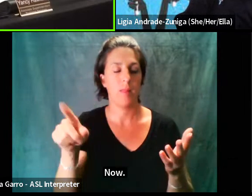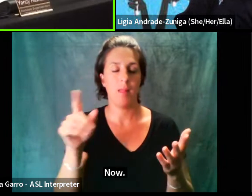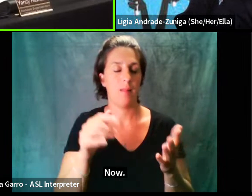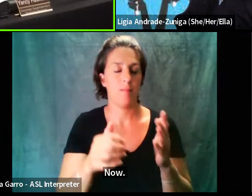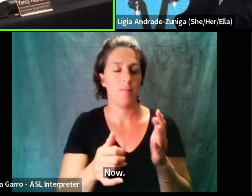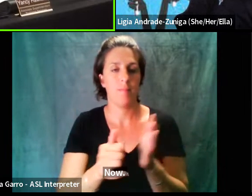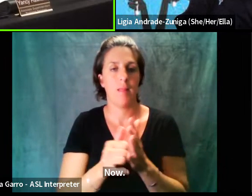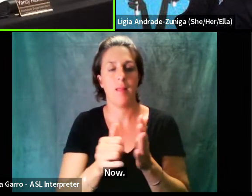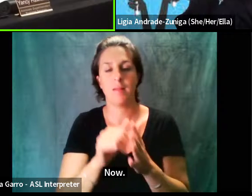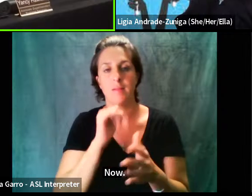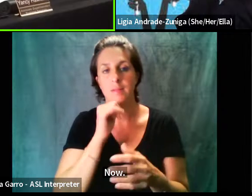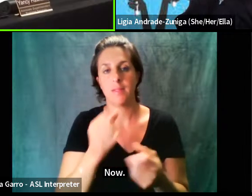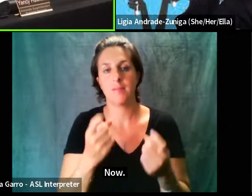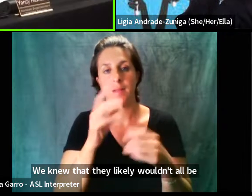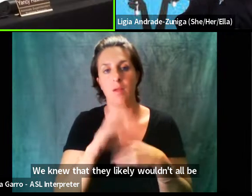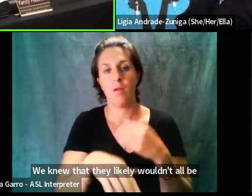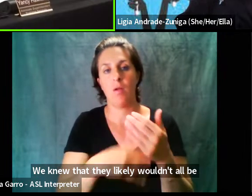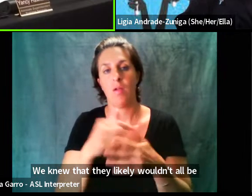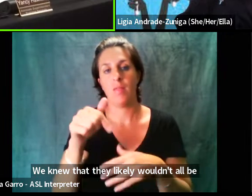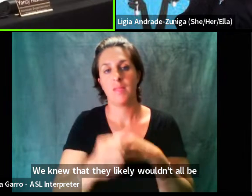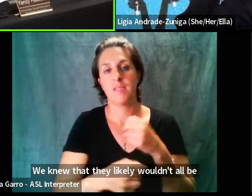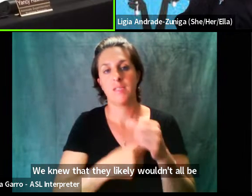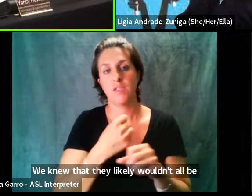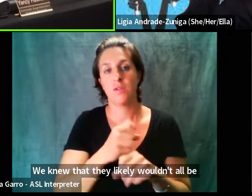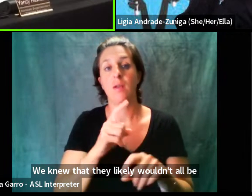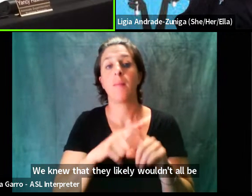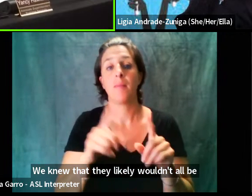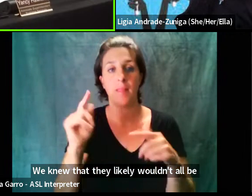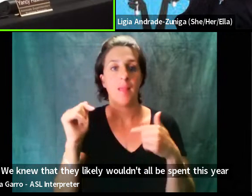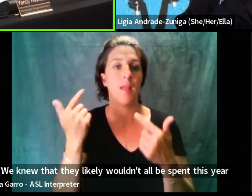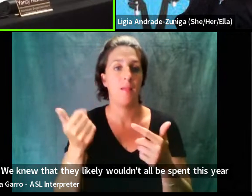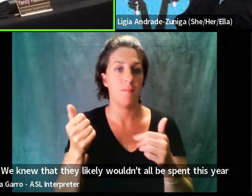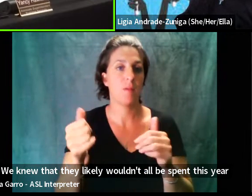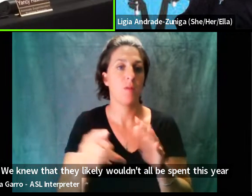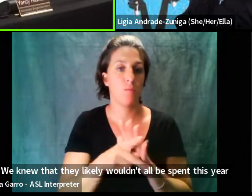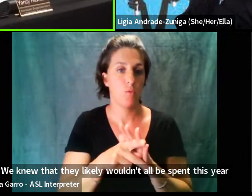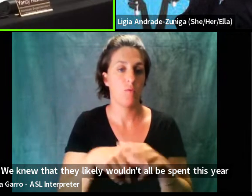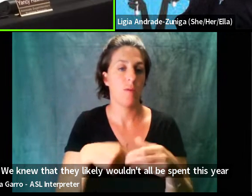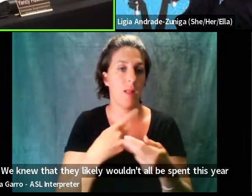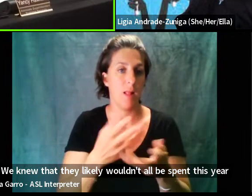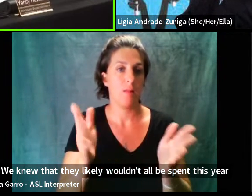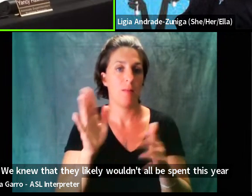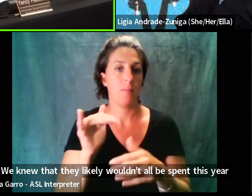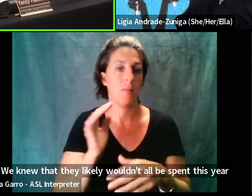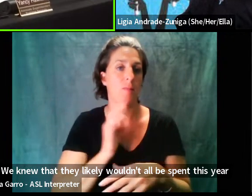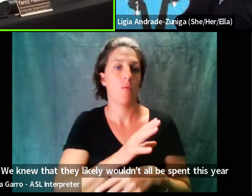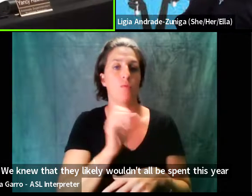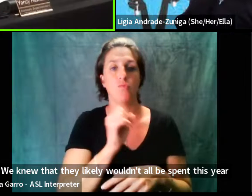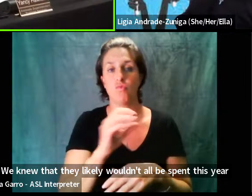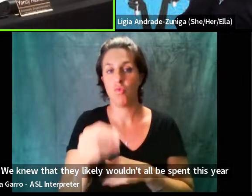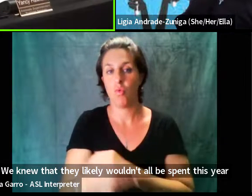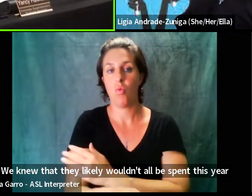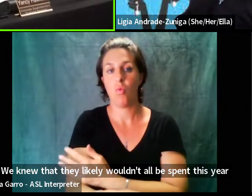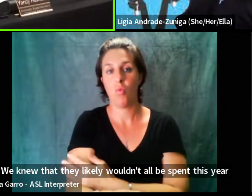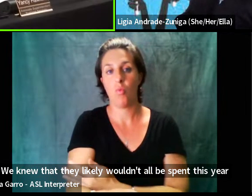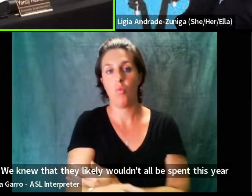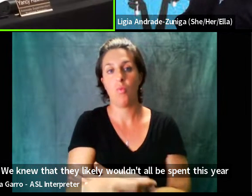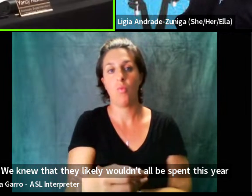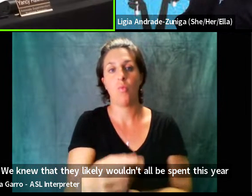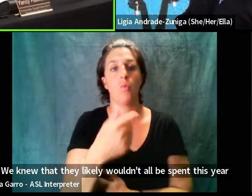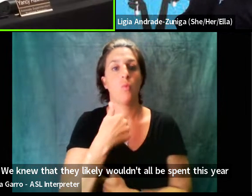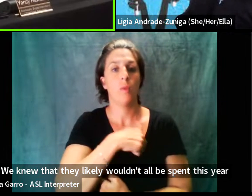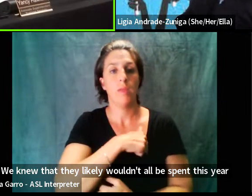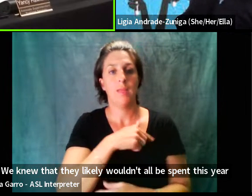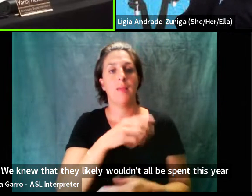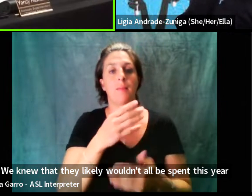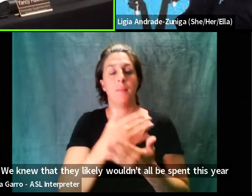be spent this year. But they have been approved and allocated by the board. And so we do budget for them to